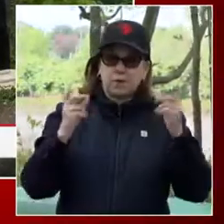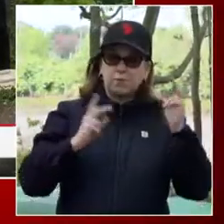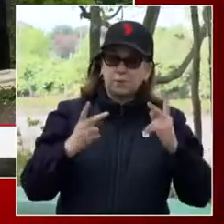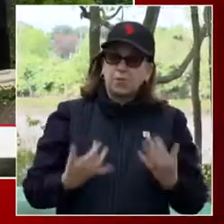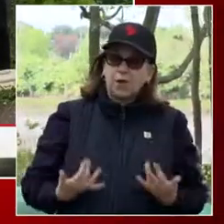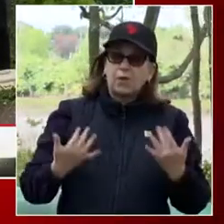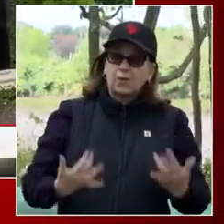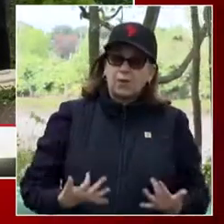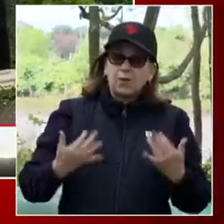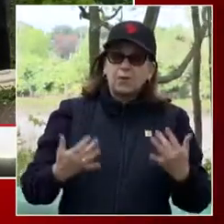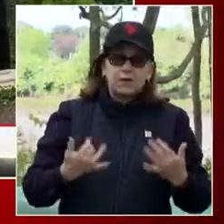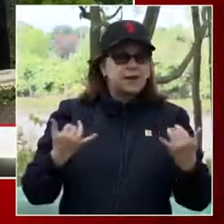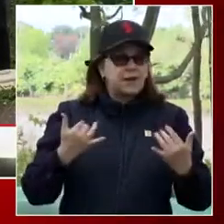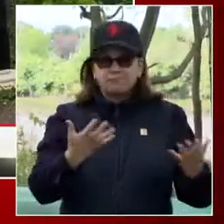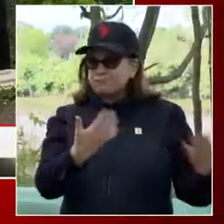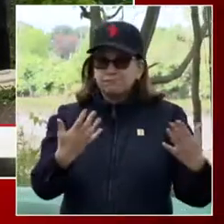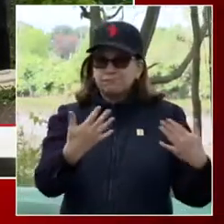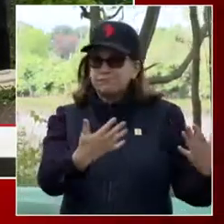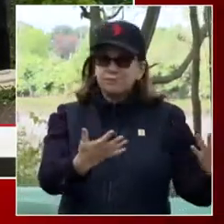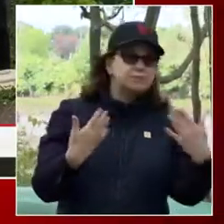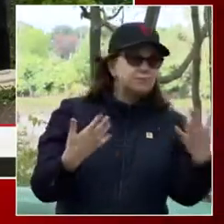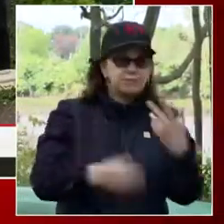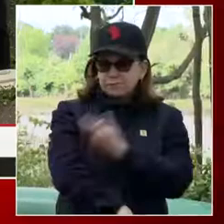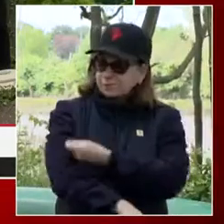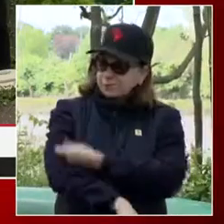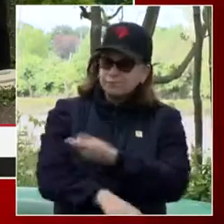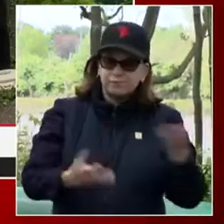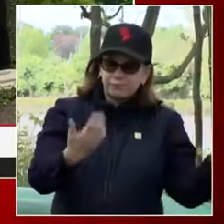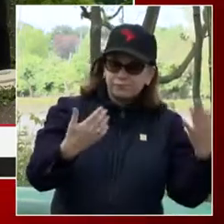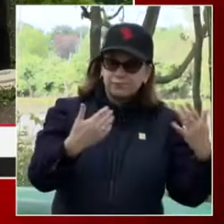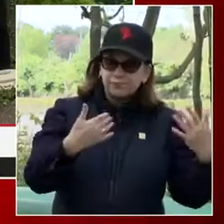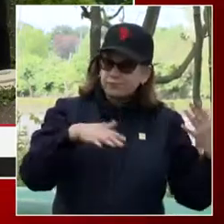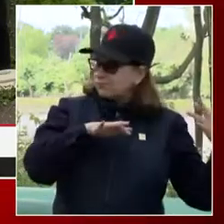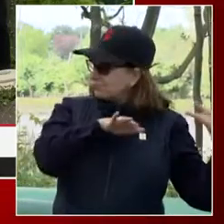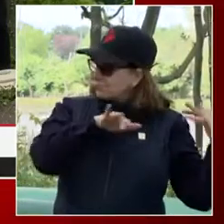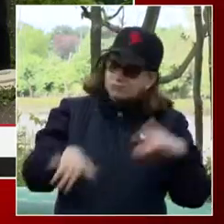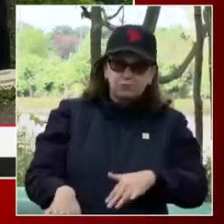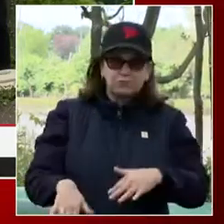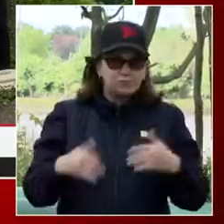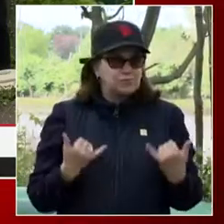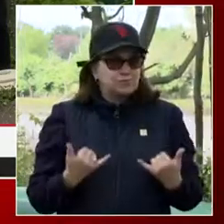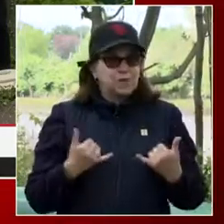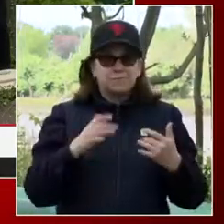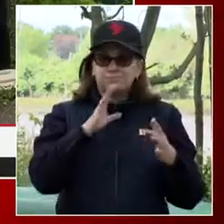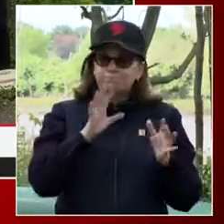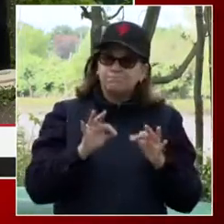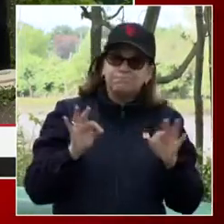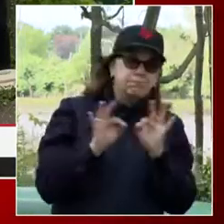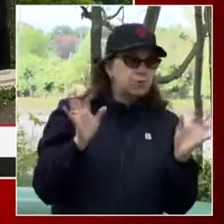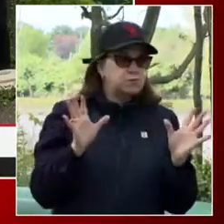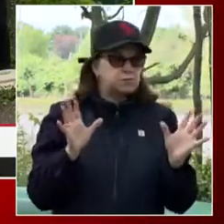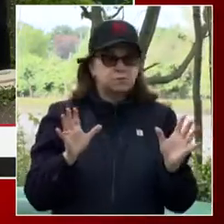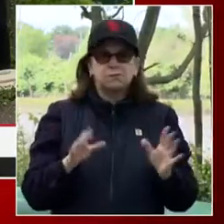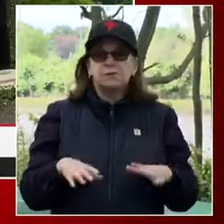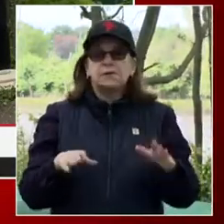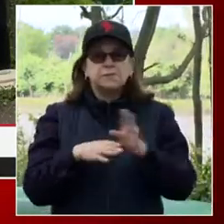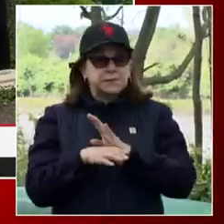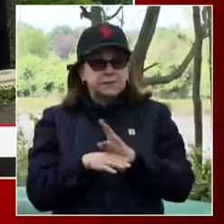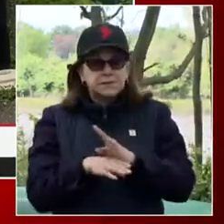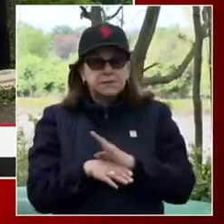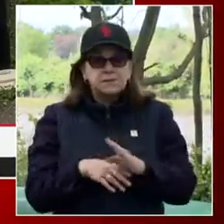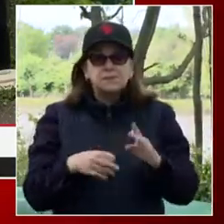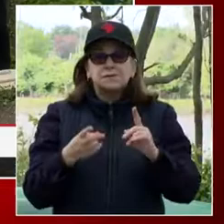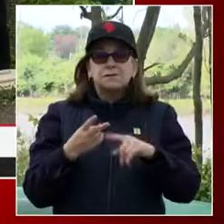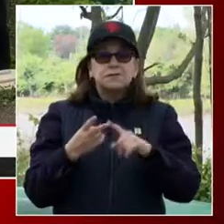are also getting vaccinated. So I really think that's the key to businesses and